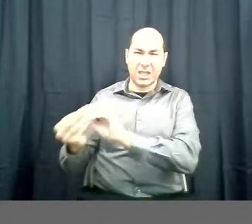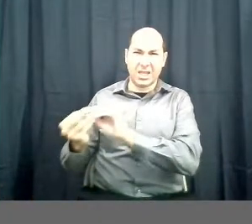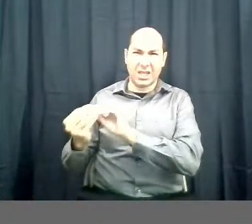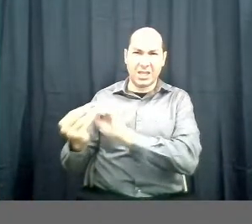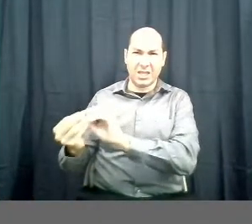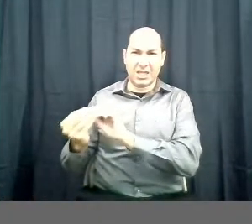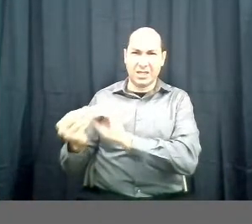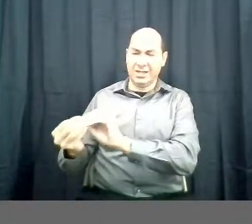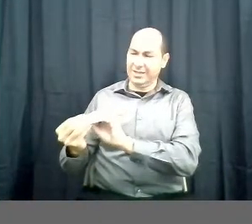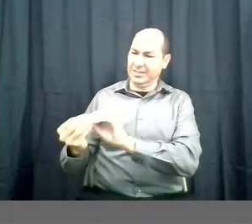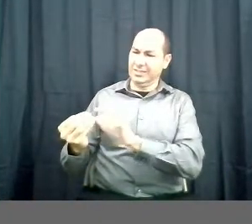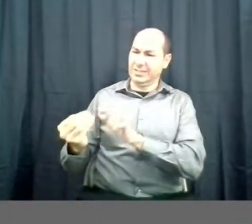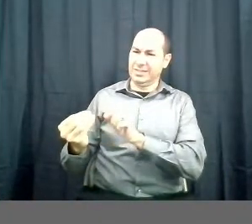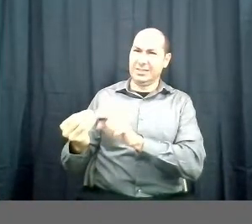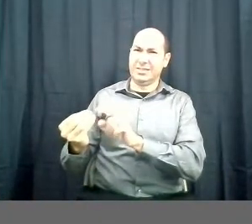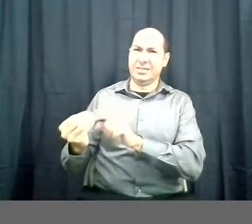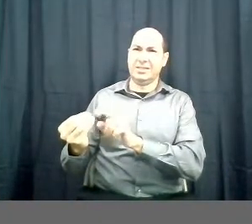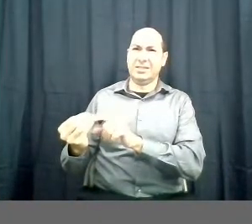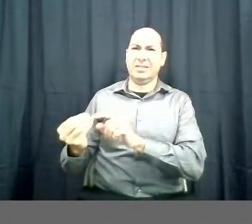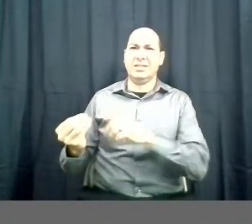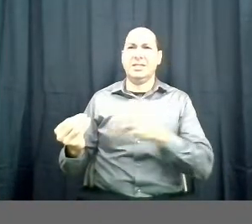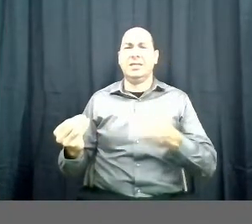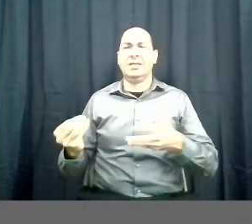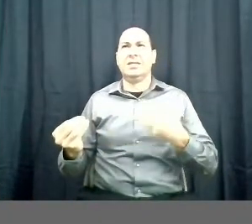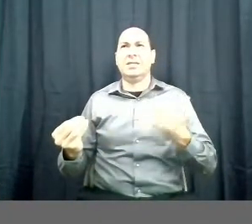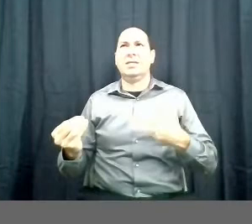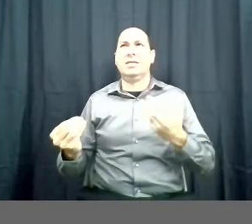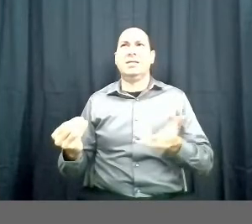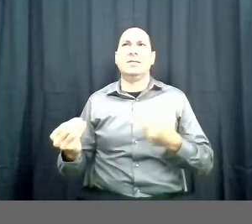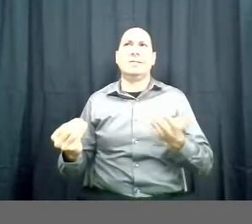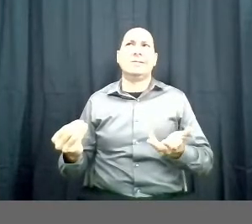Jaime, what in your view defines